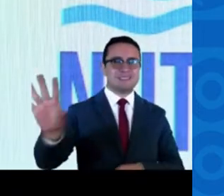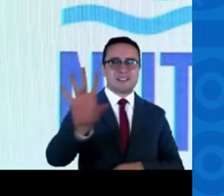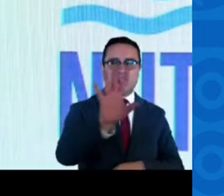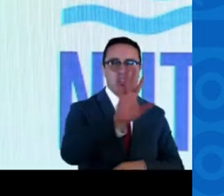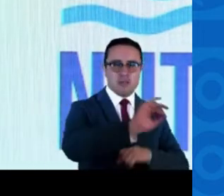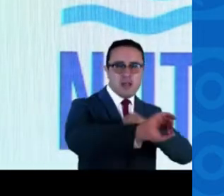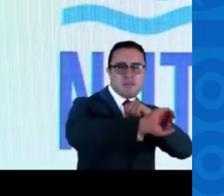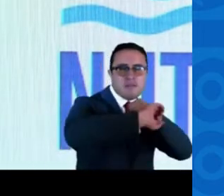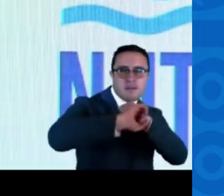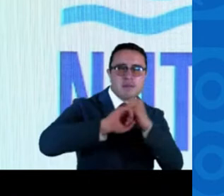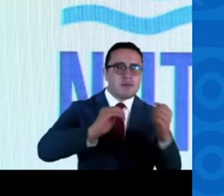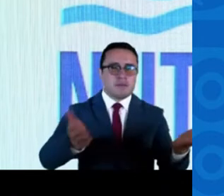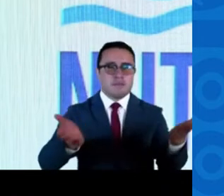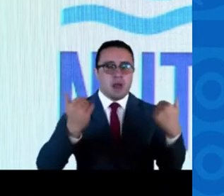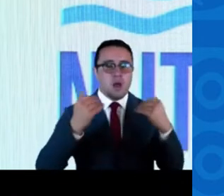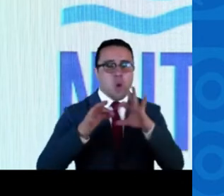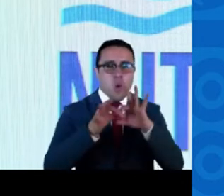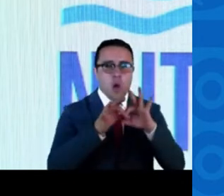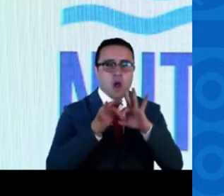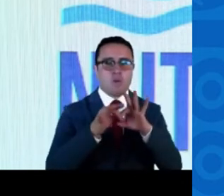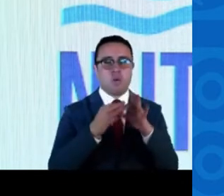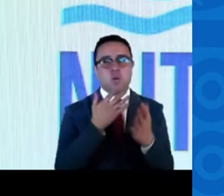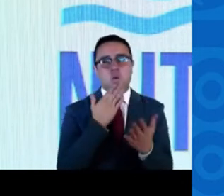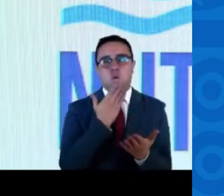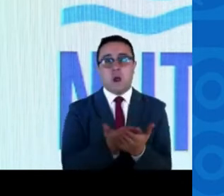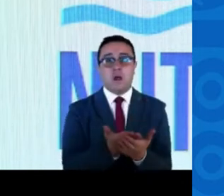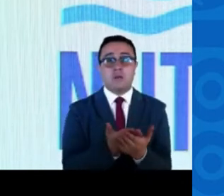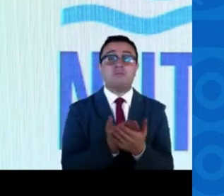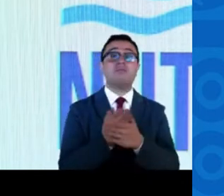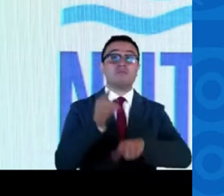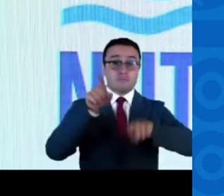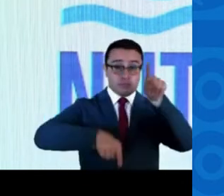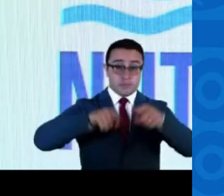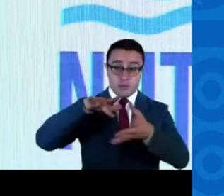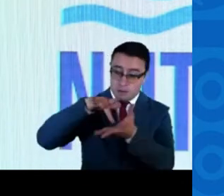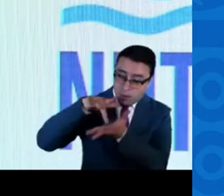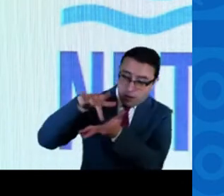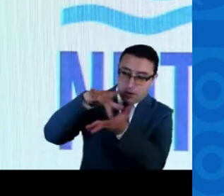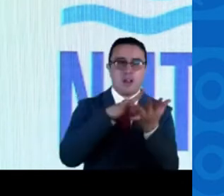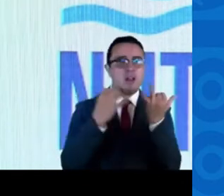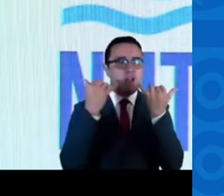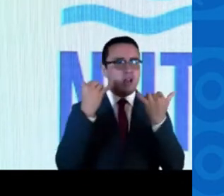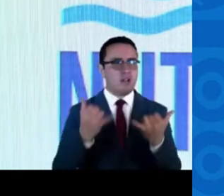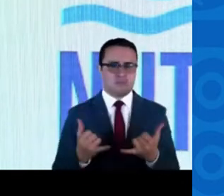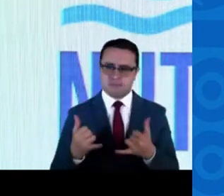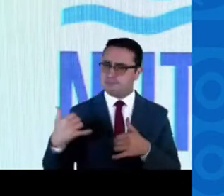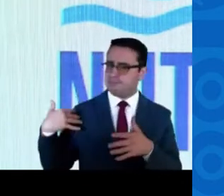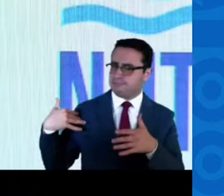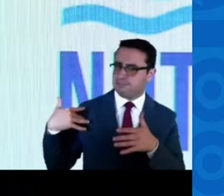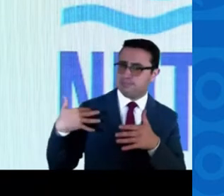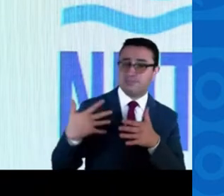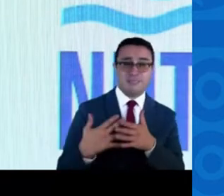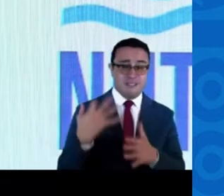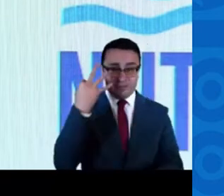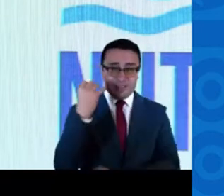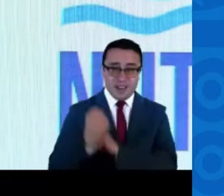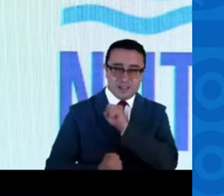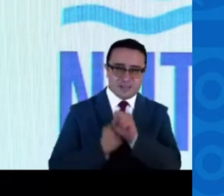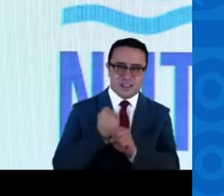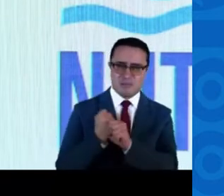organizations, and to all of those who are accompanying us and who have been present in this